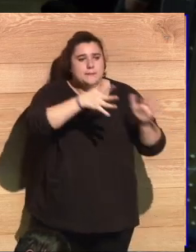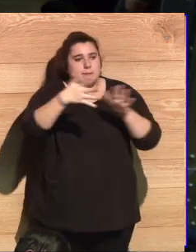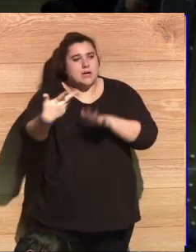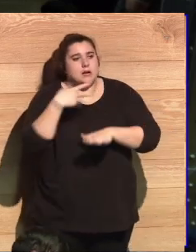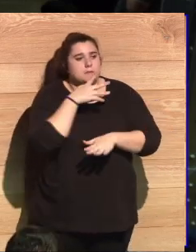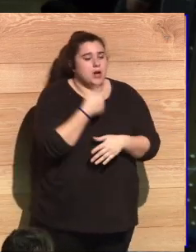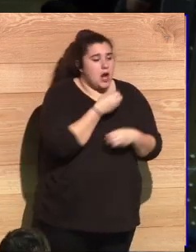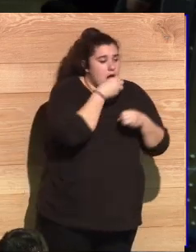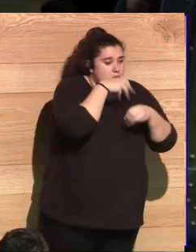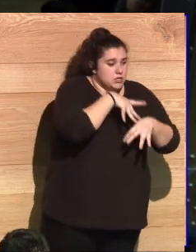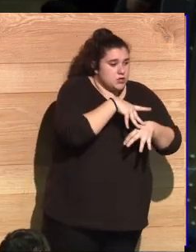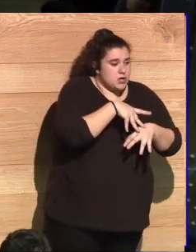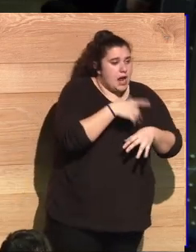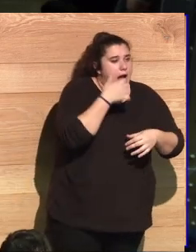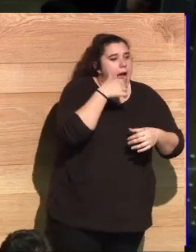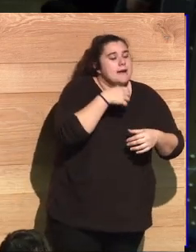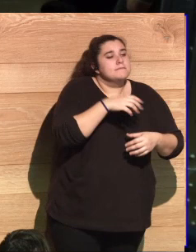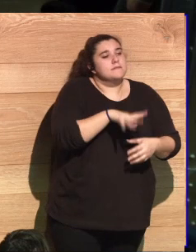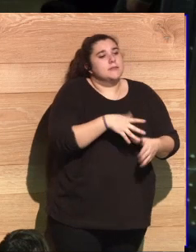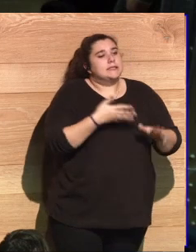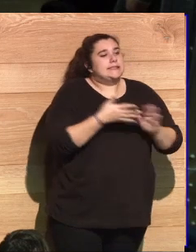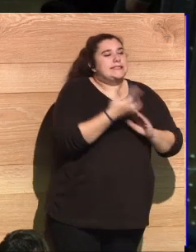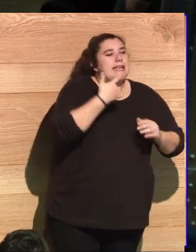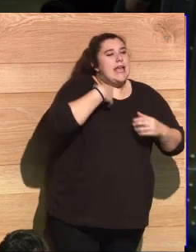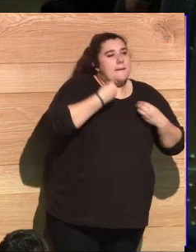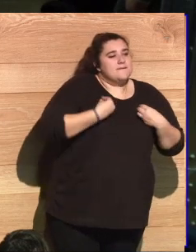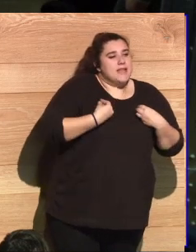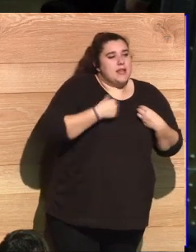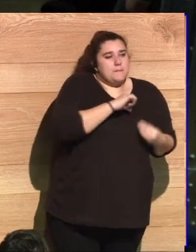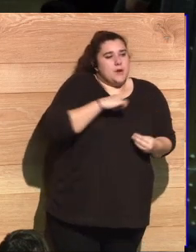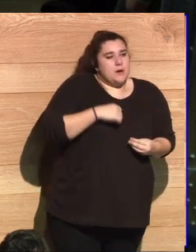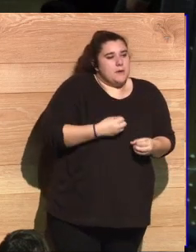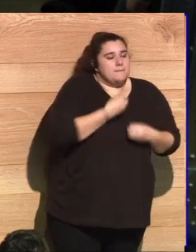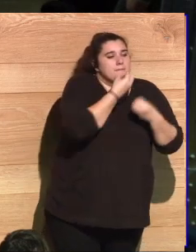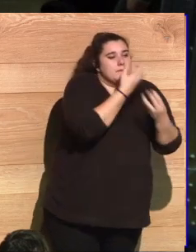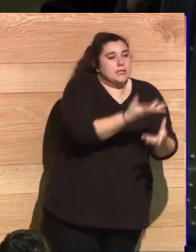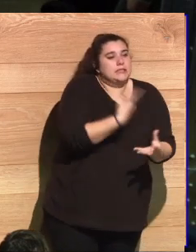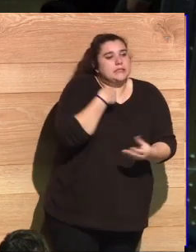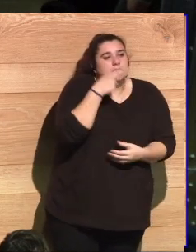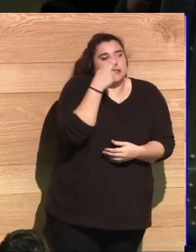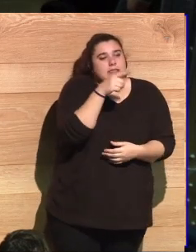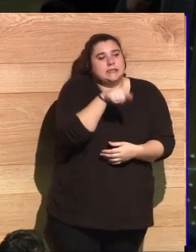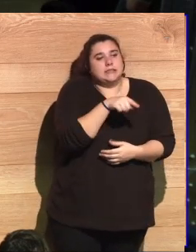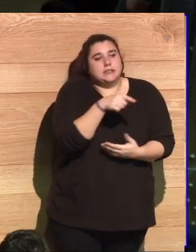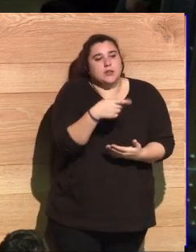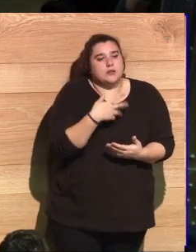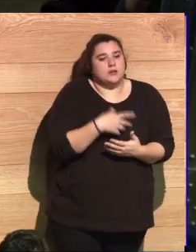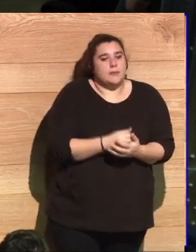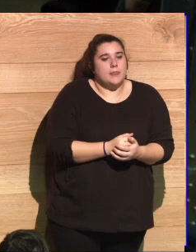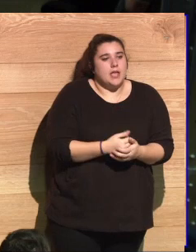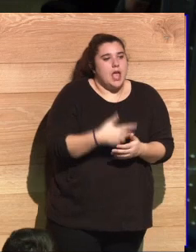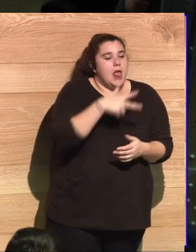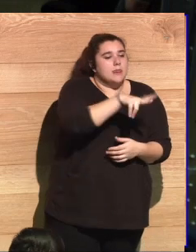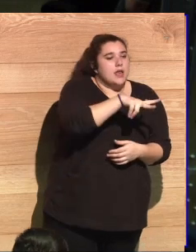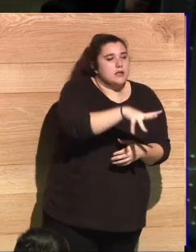taken to be made into a movie, because it's a true fact story. It's your own life. Would it be interesting to